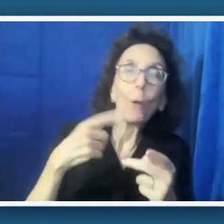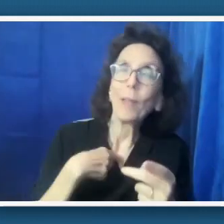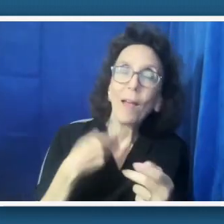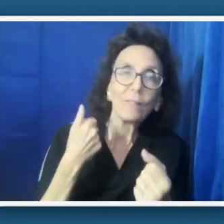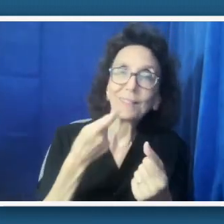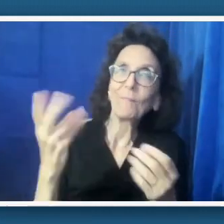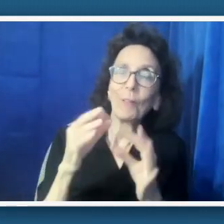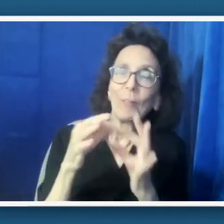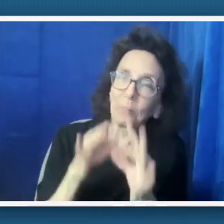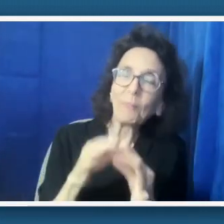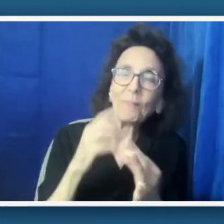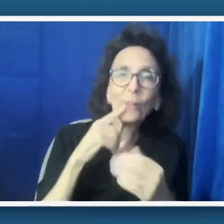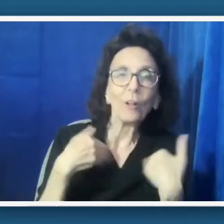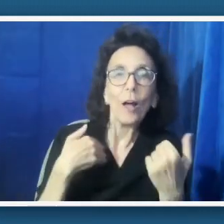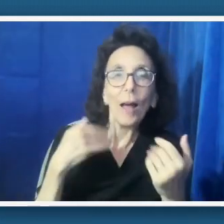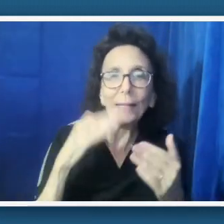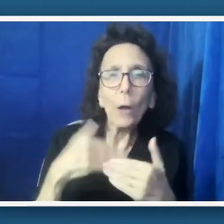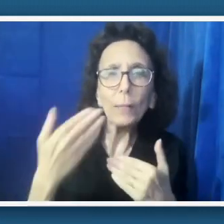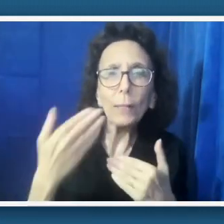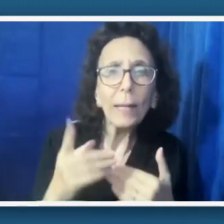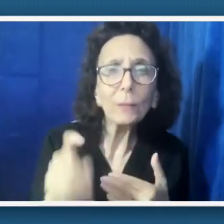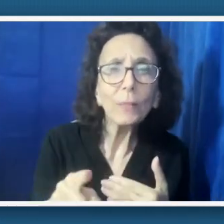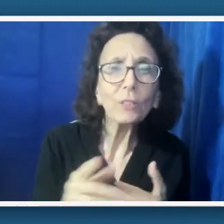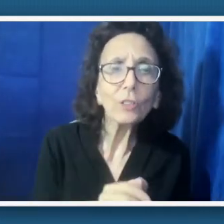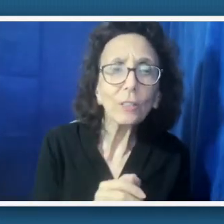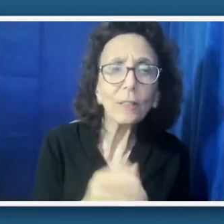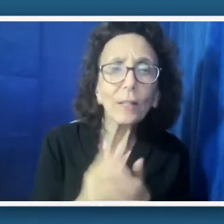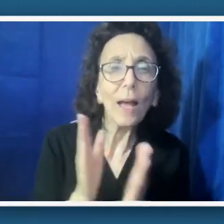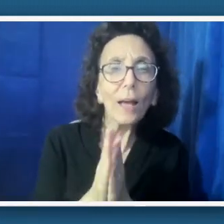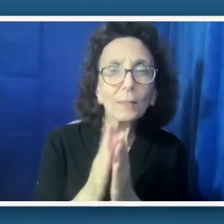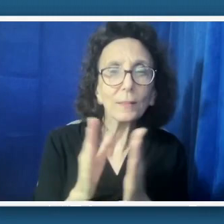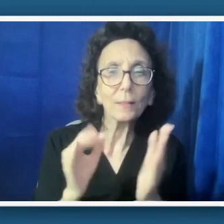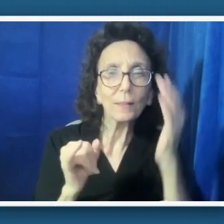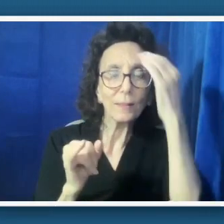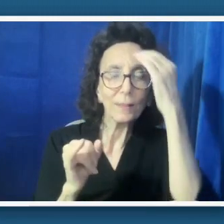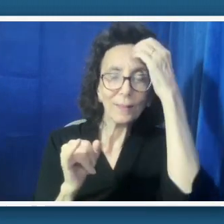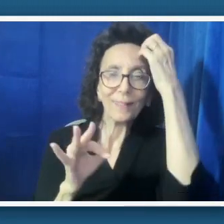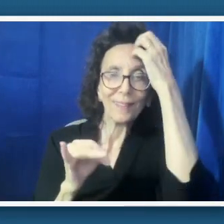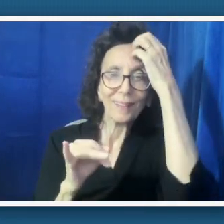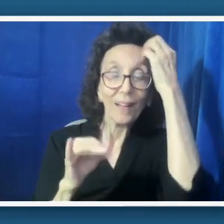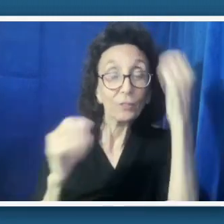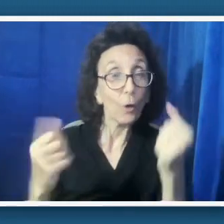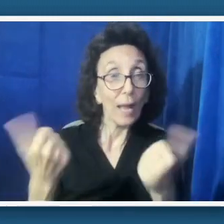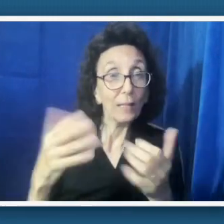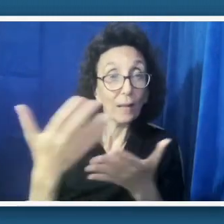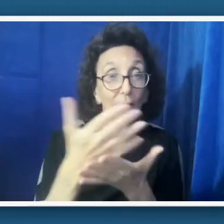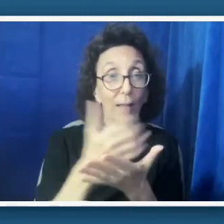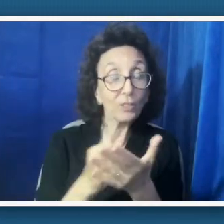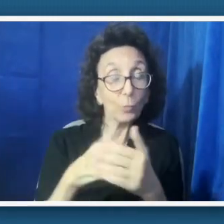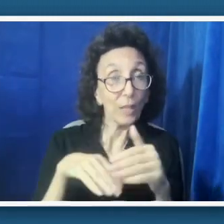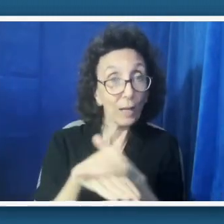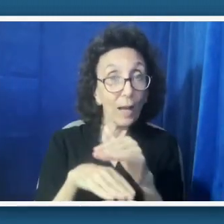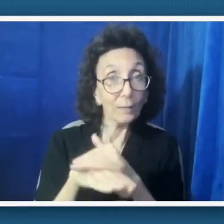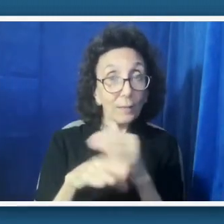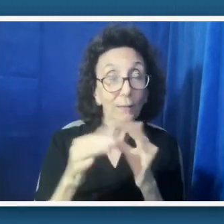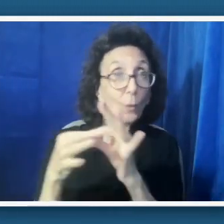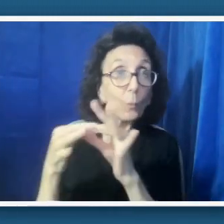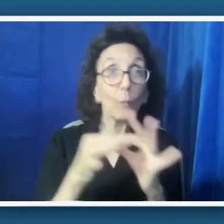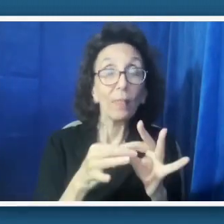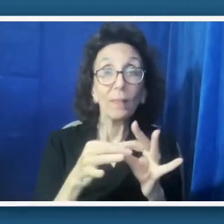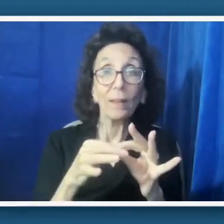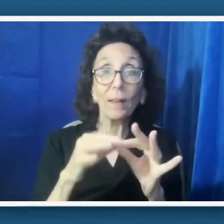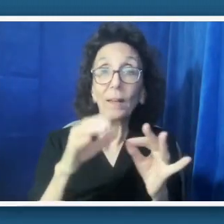So I see that our next question asks about, is there a collection of these murals that we can access along with the